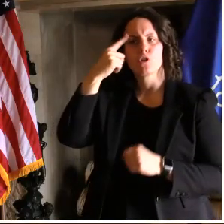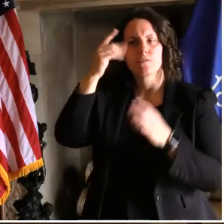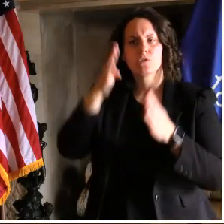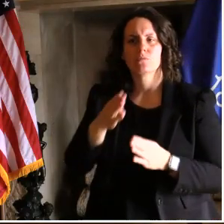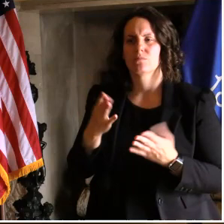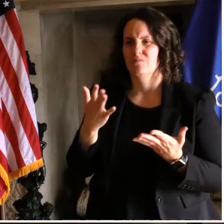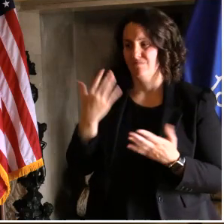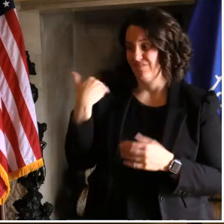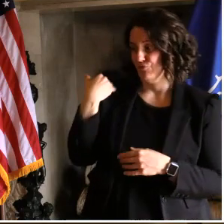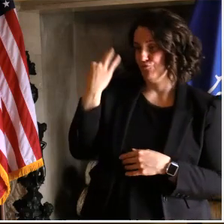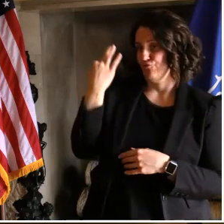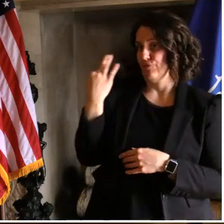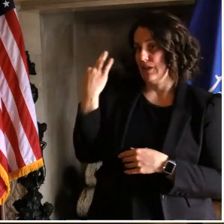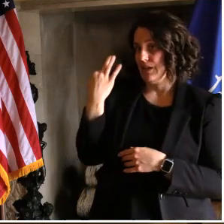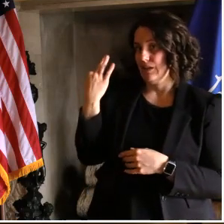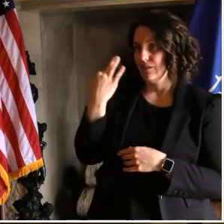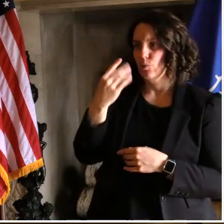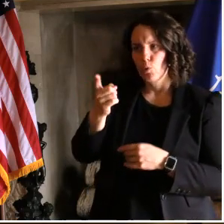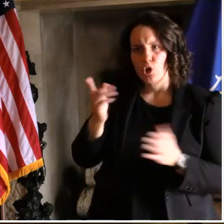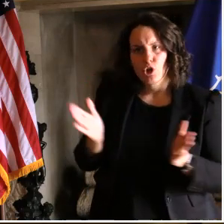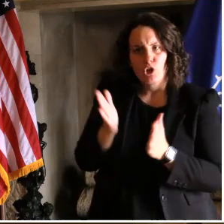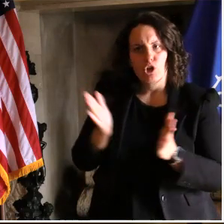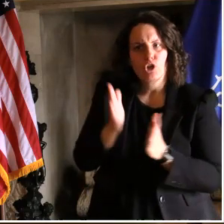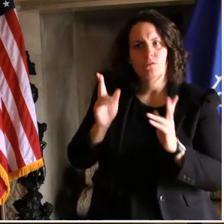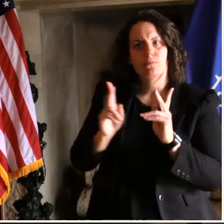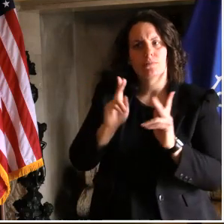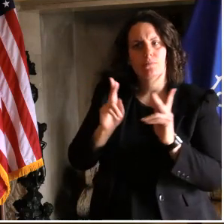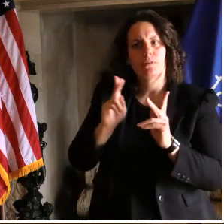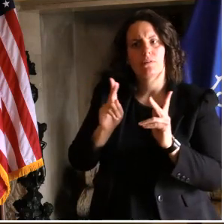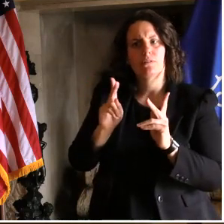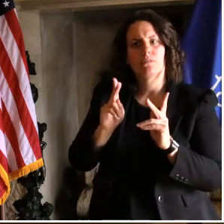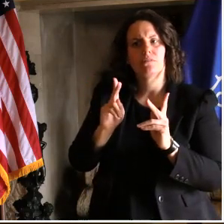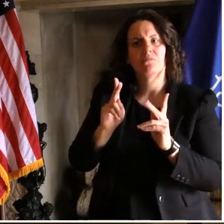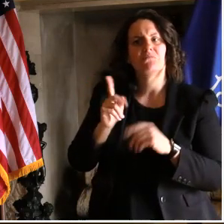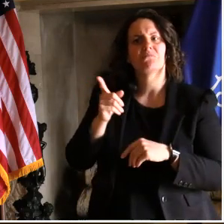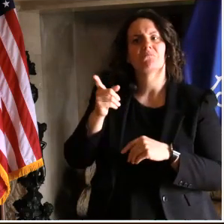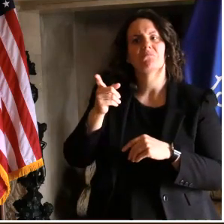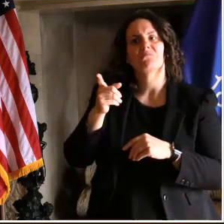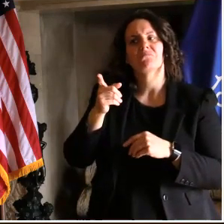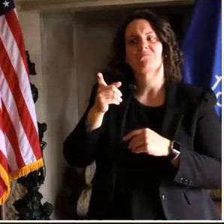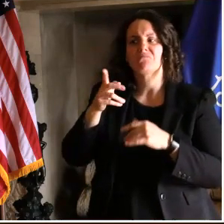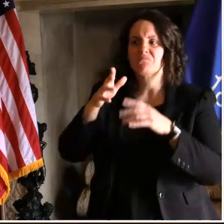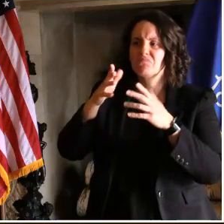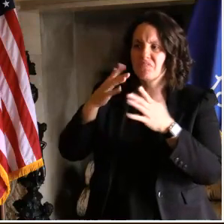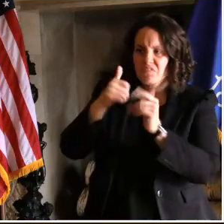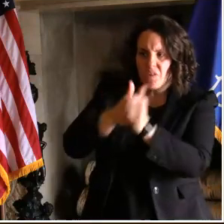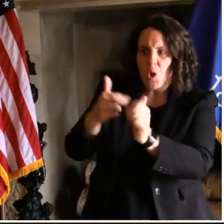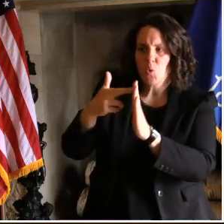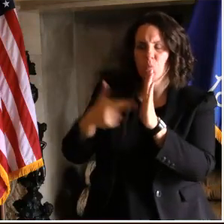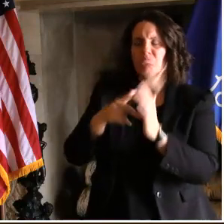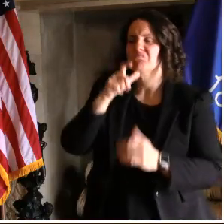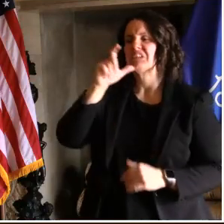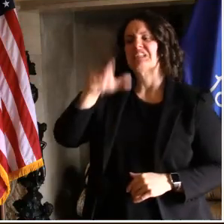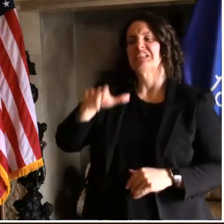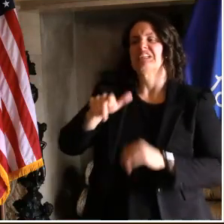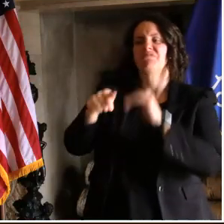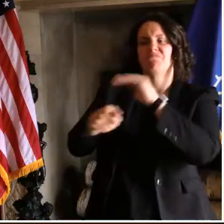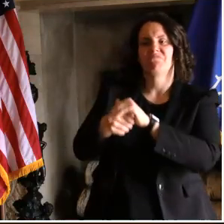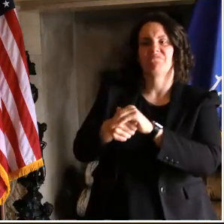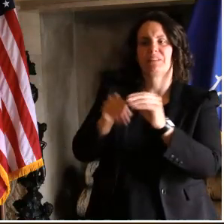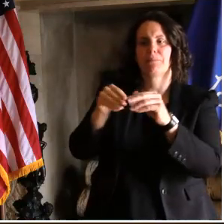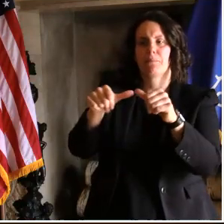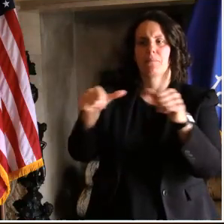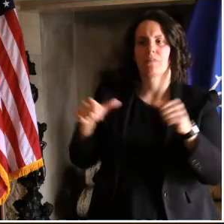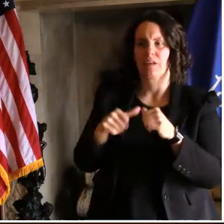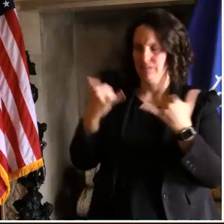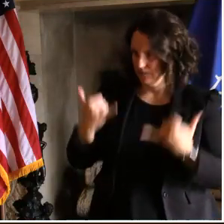you were urging people that, when you said you didn't think there was going to have to be a type of shelter in order place? What's changed since Friday